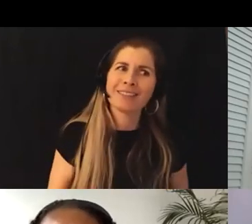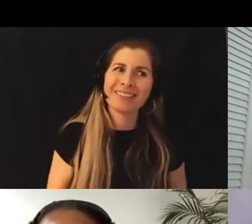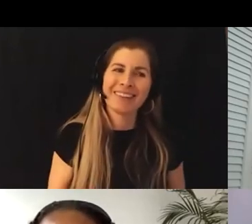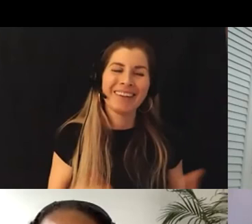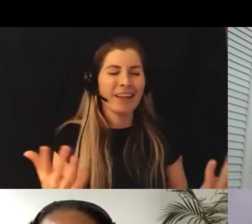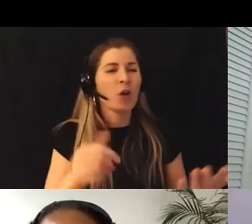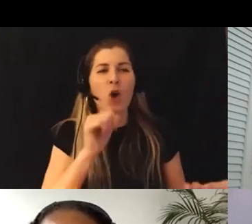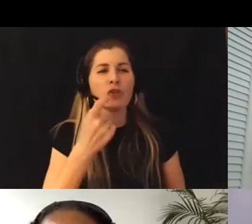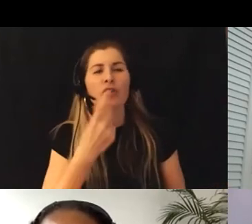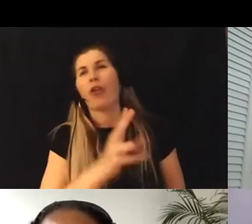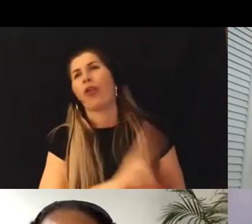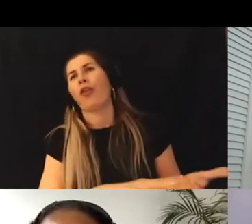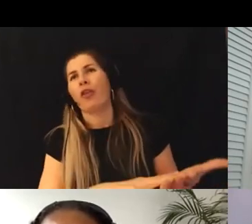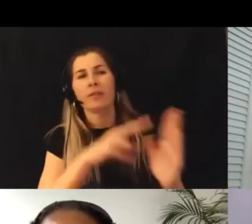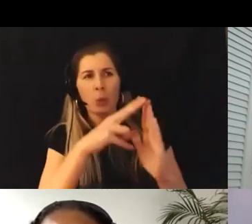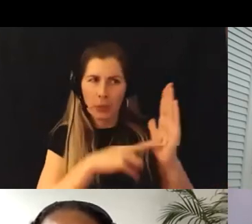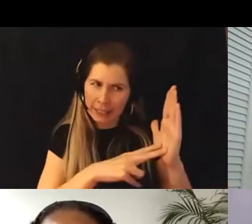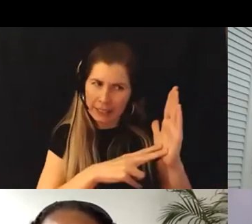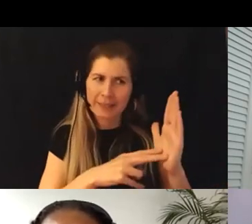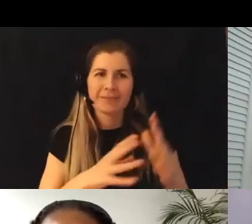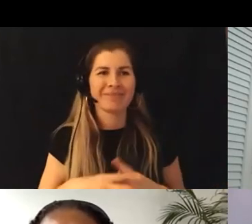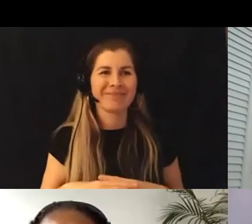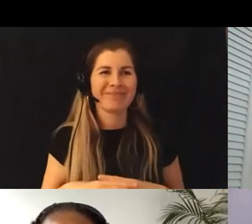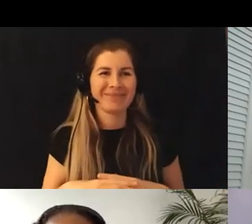just sign something without looking at it.